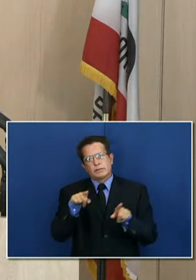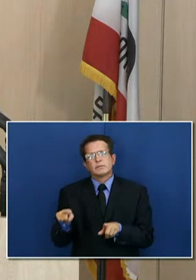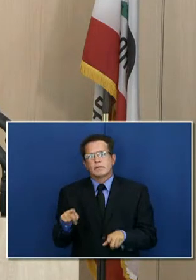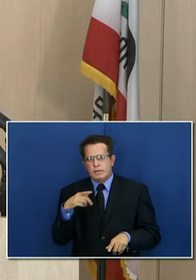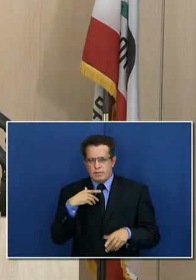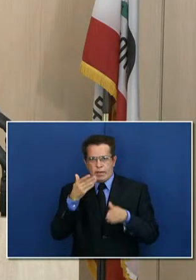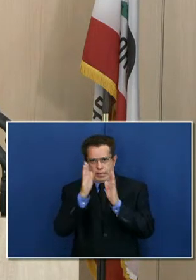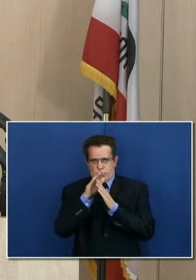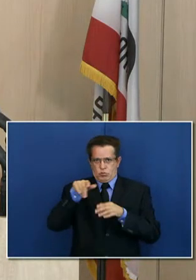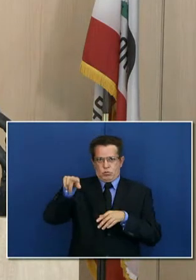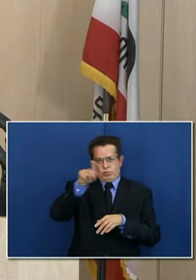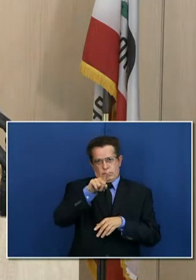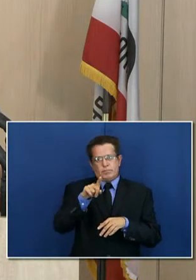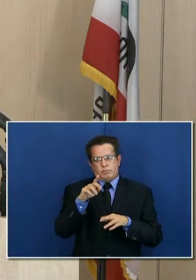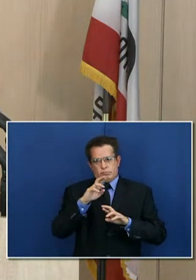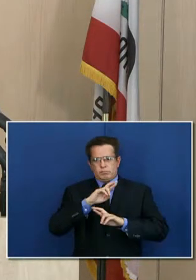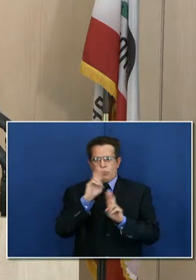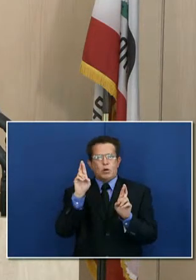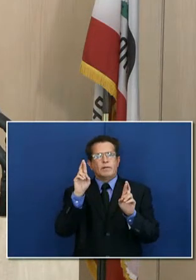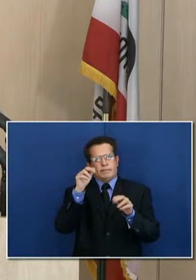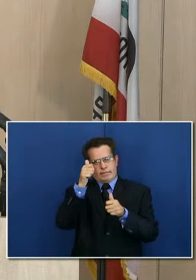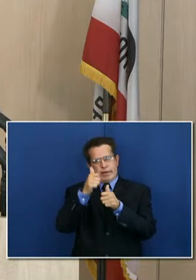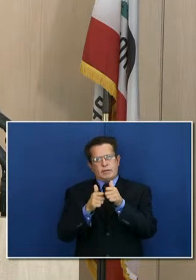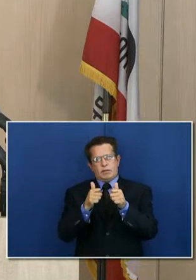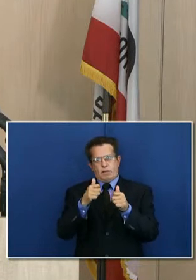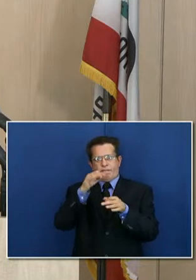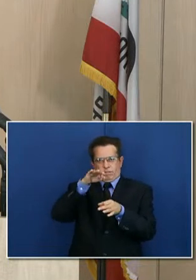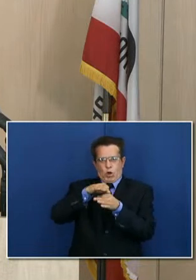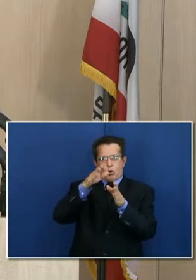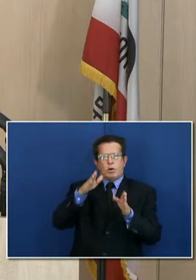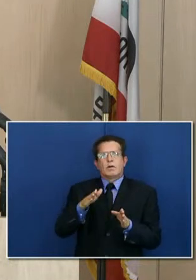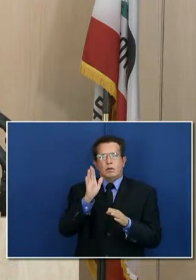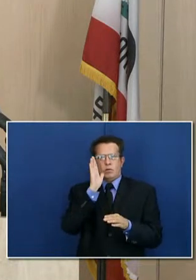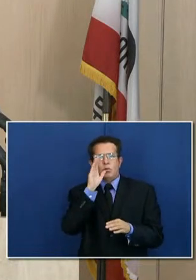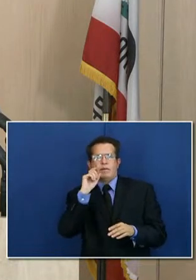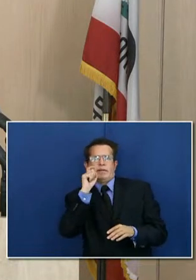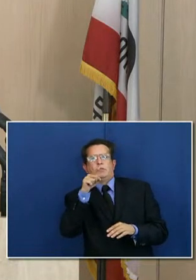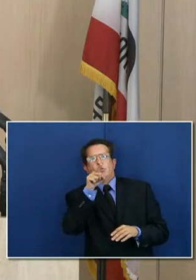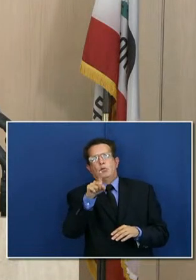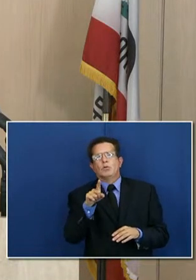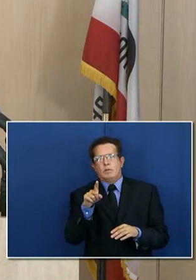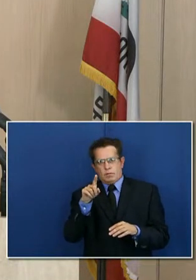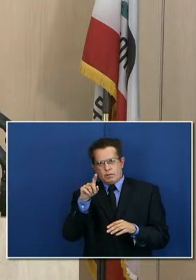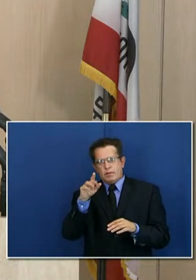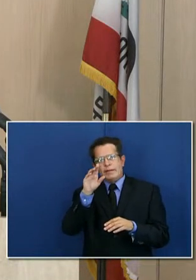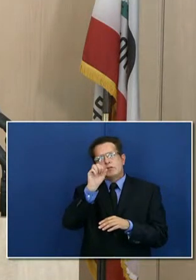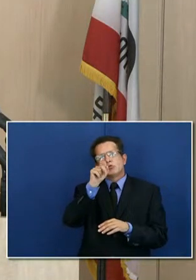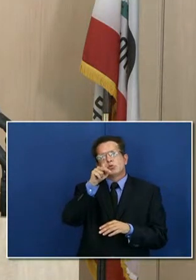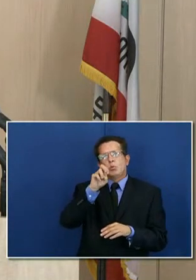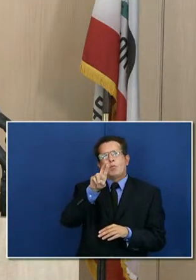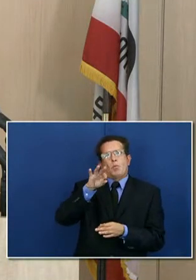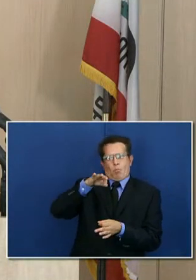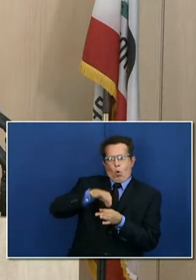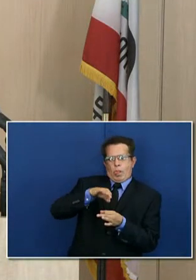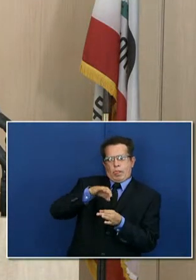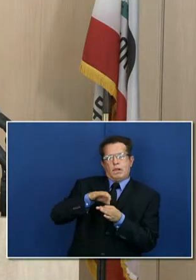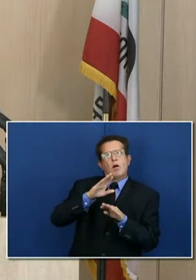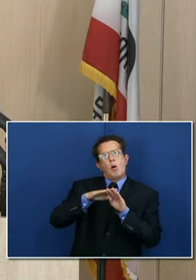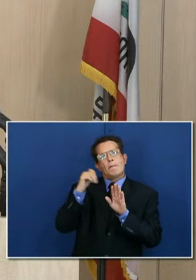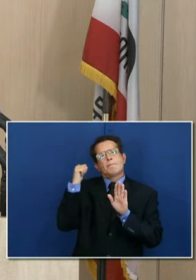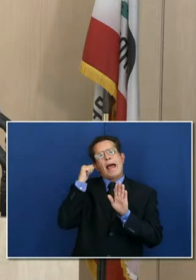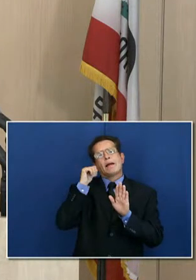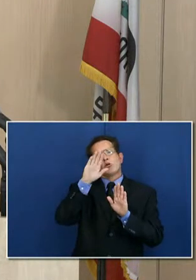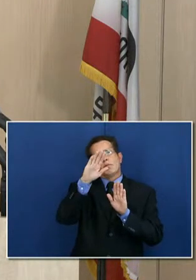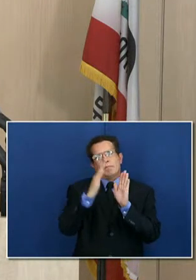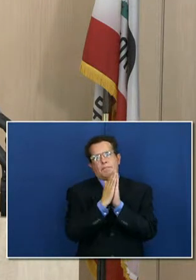asking voters to distribute themselves. Every voter is going to be assigned one of the 235 super polls location. It's on the back of your